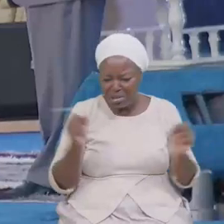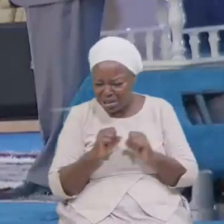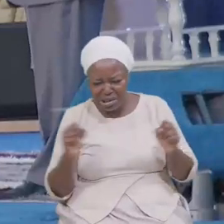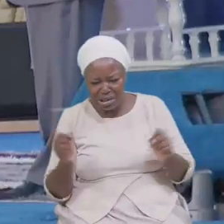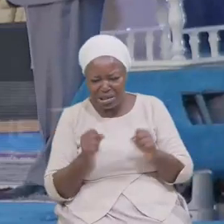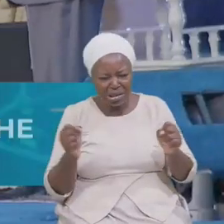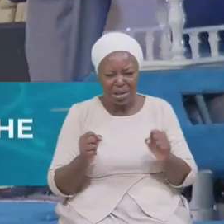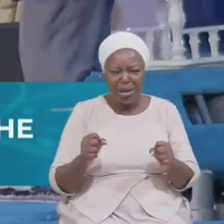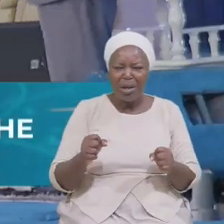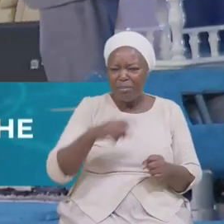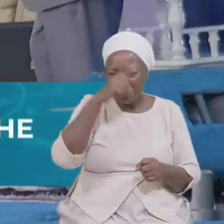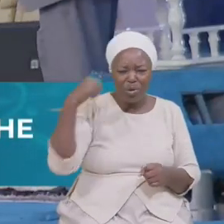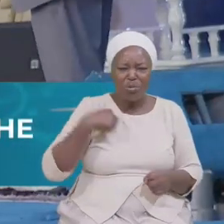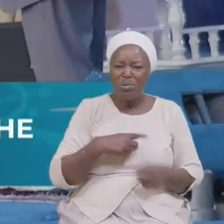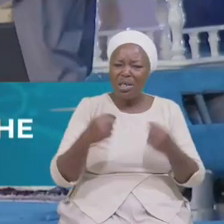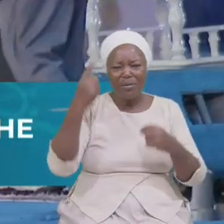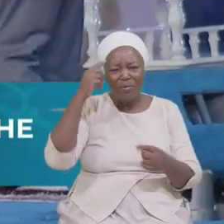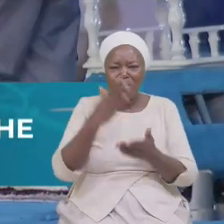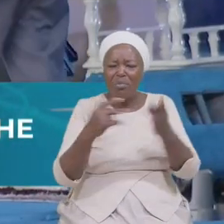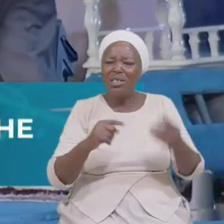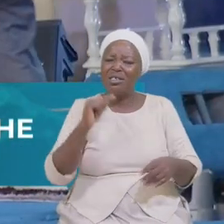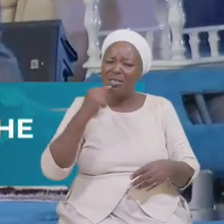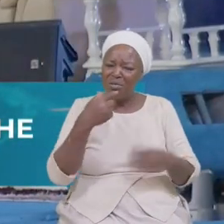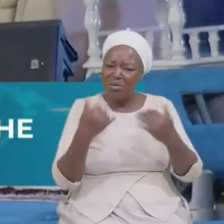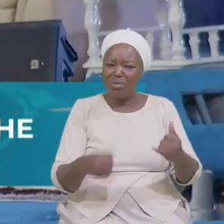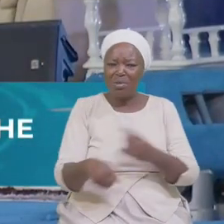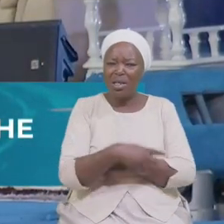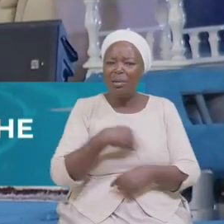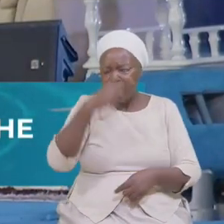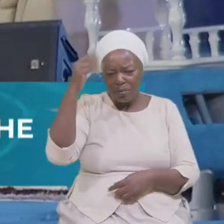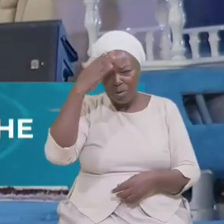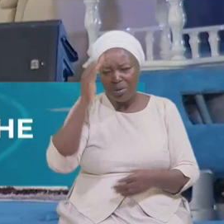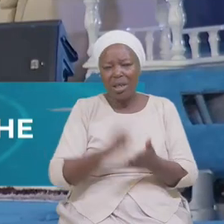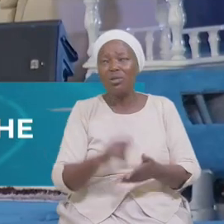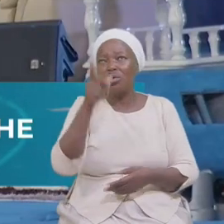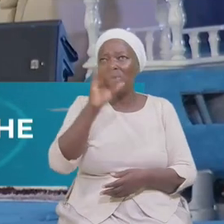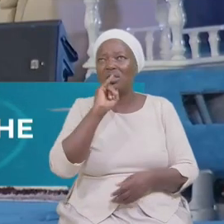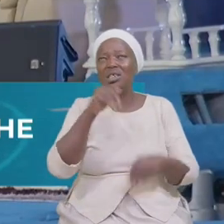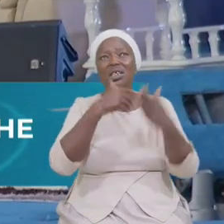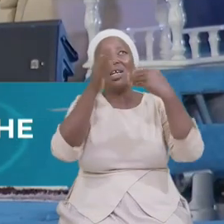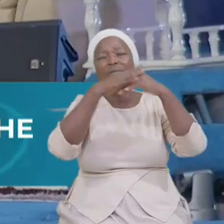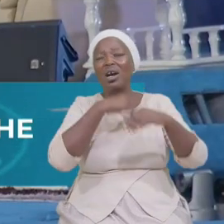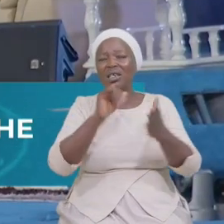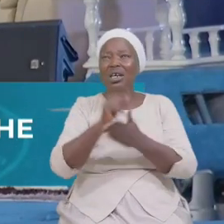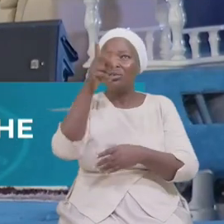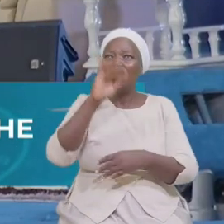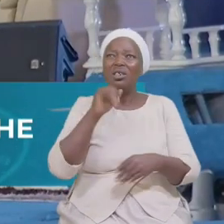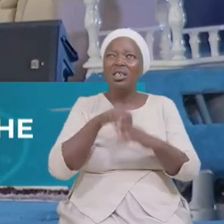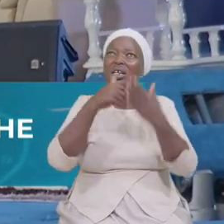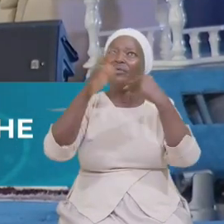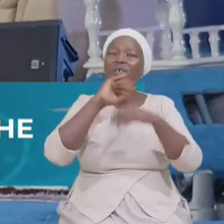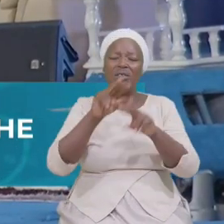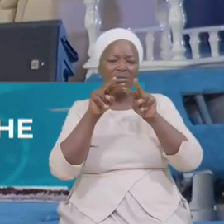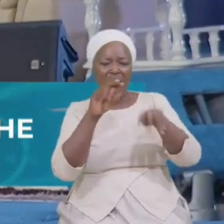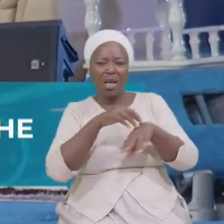something serious. And we came that we know a God is in heaven. And that God in heaven is looking at us. He wants to